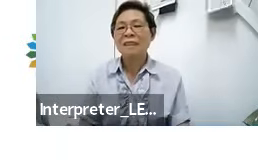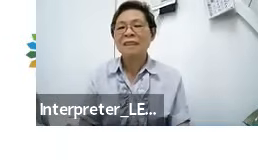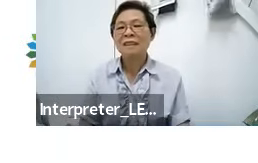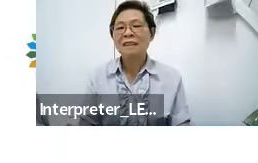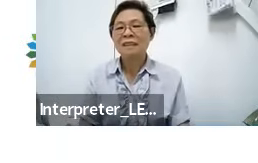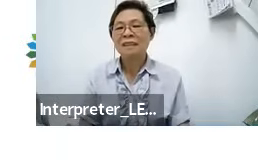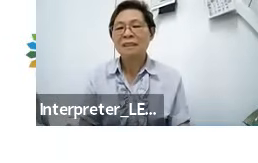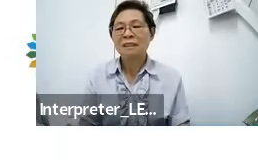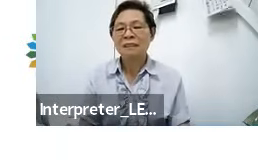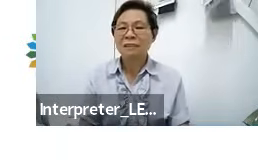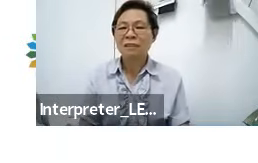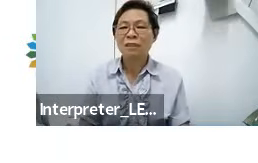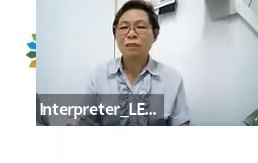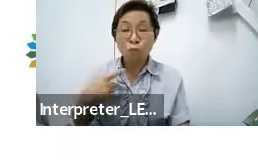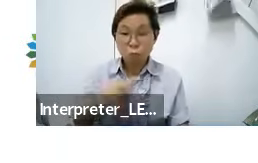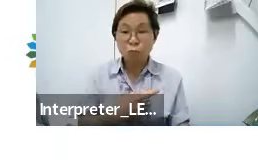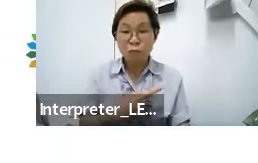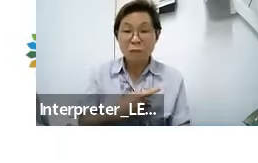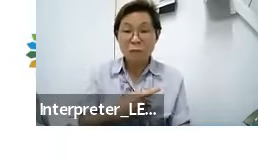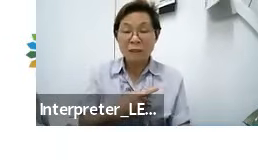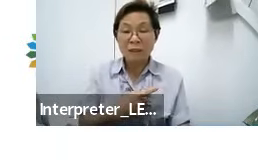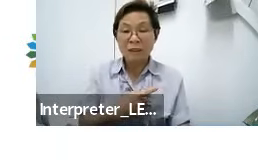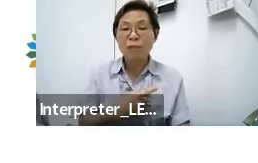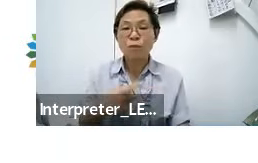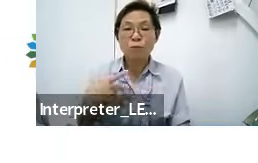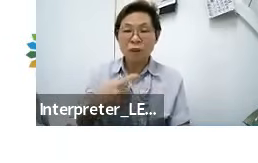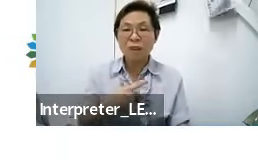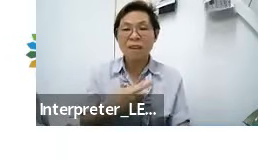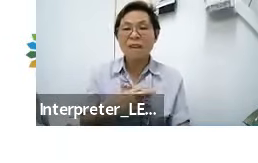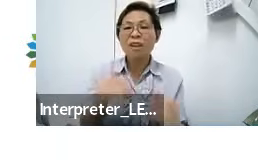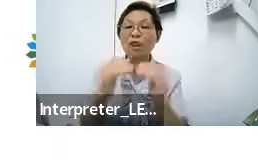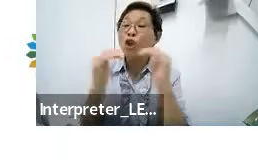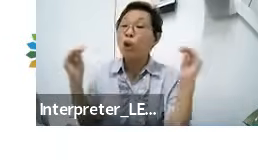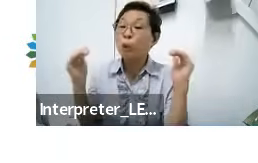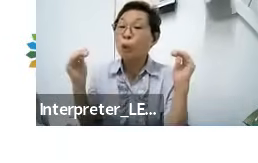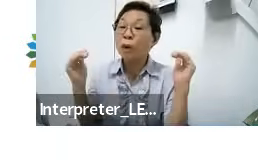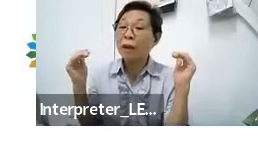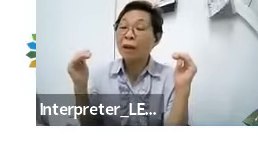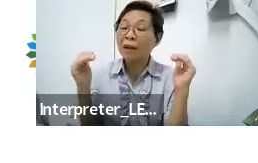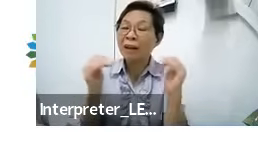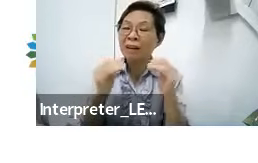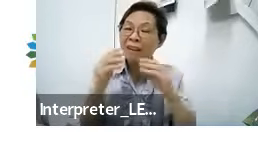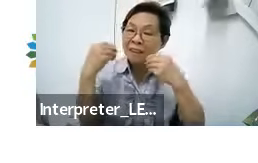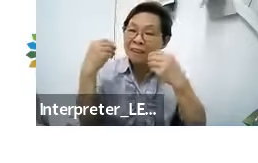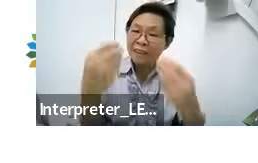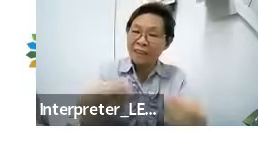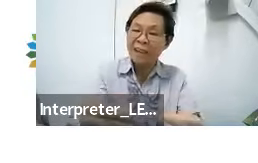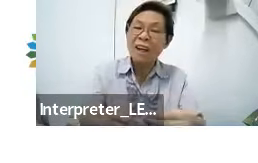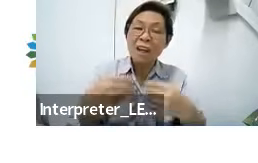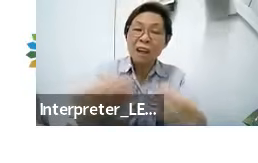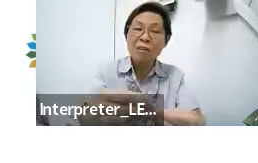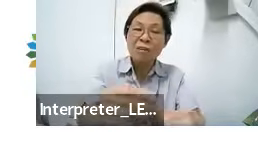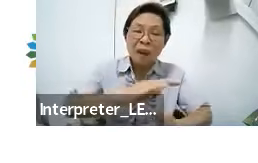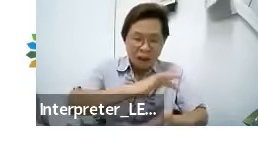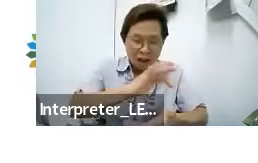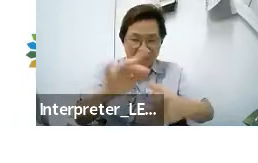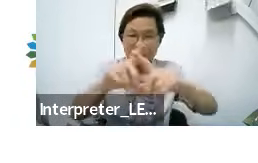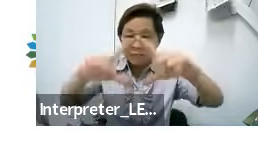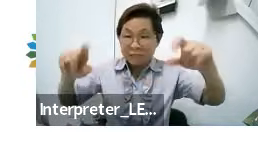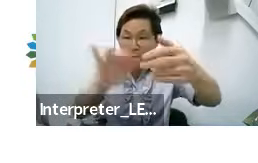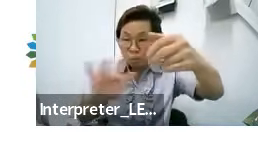we want to make sure that, giving quality tablet to different students, it doesn't mean that students